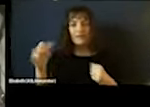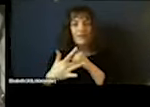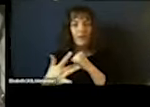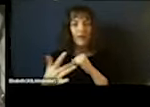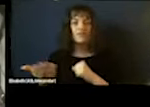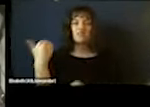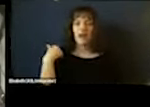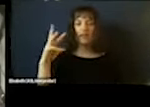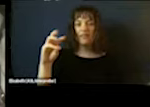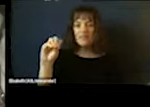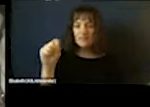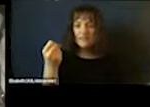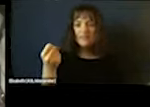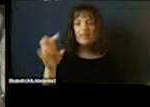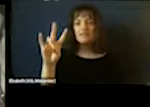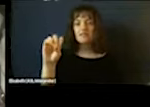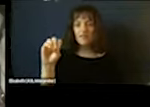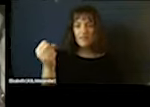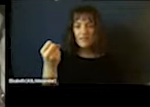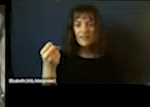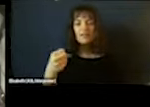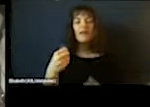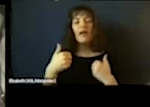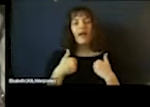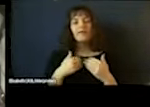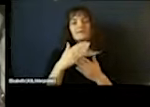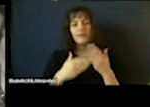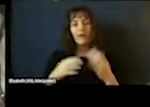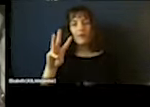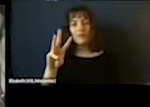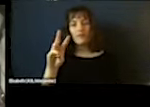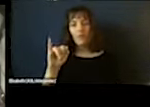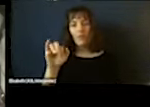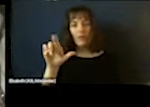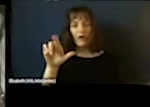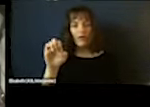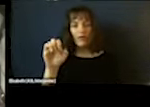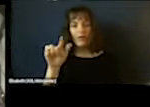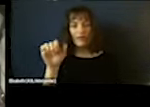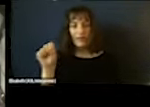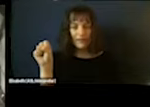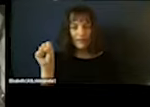But we have a small little bit of the wireless and then kind of touching